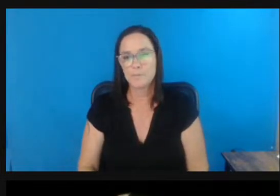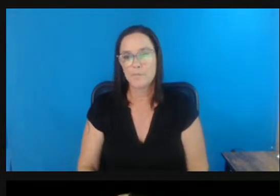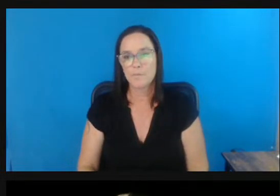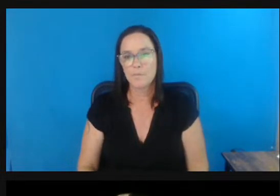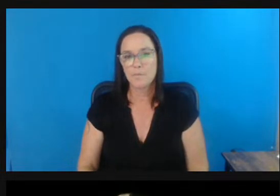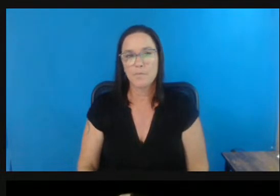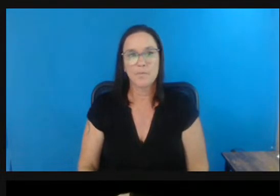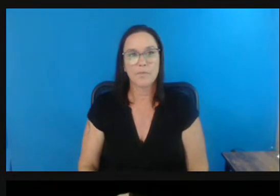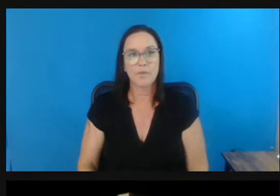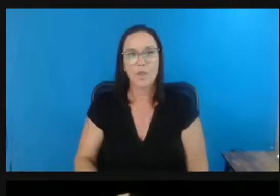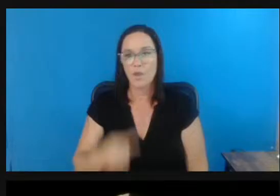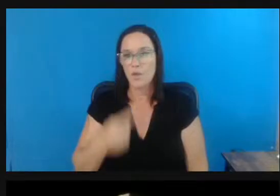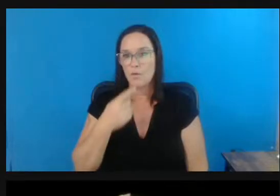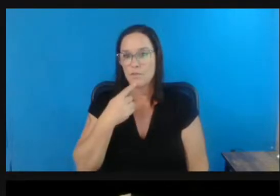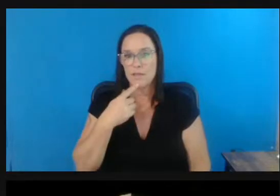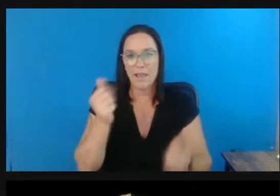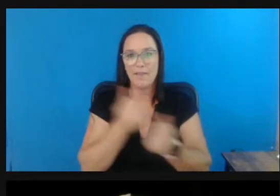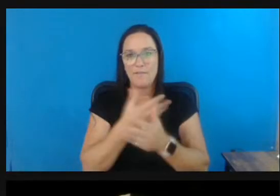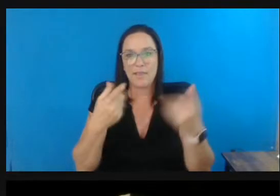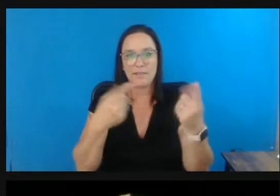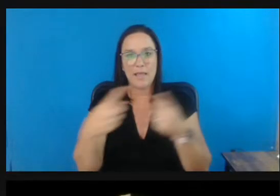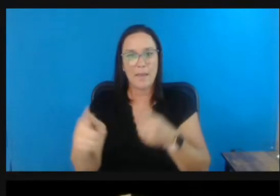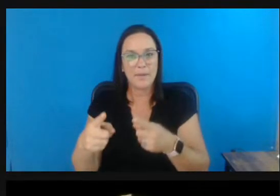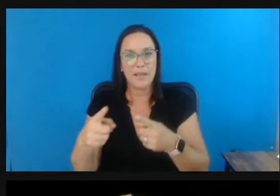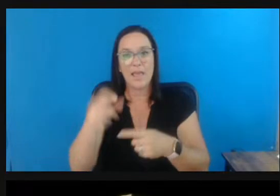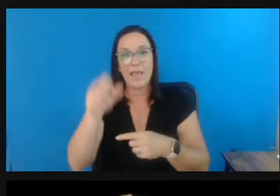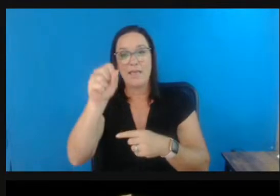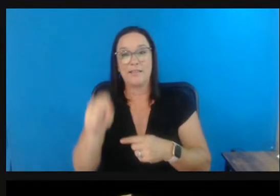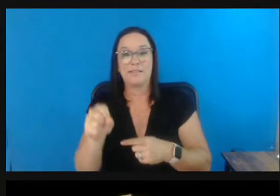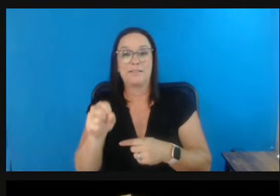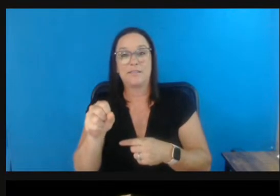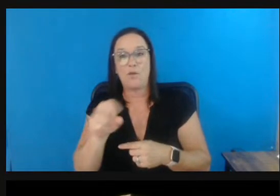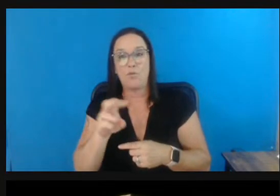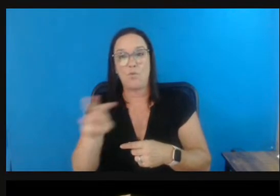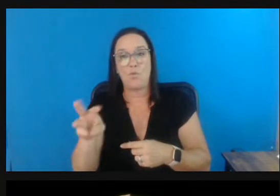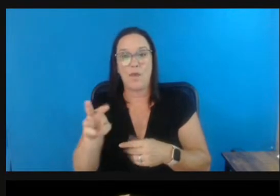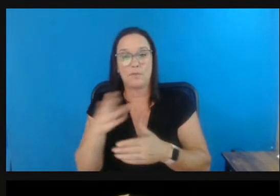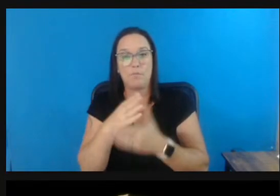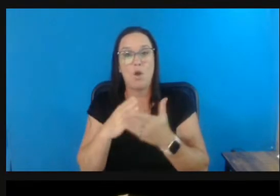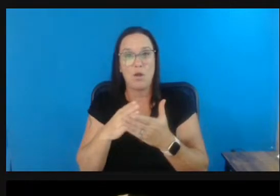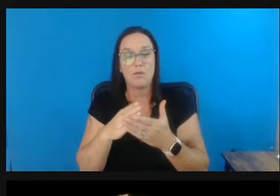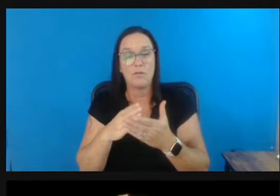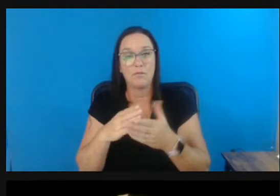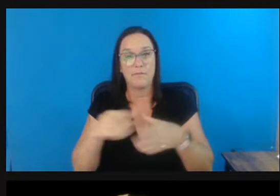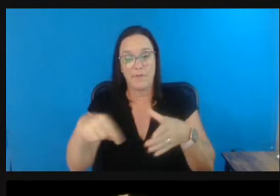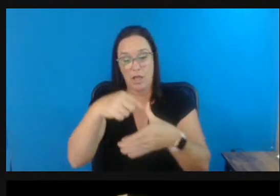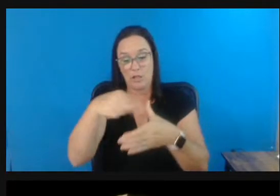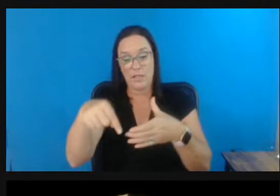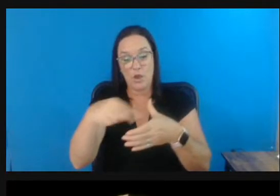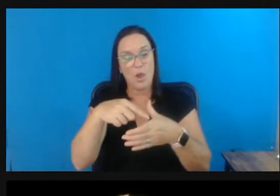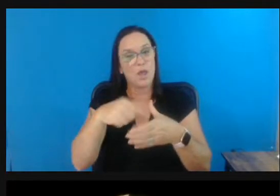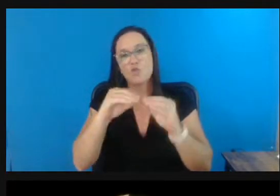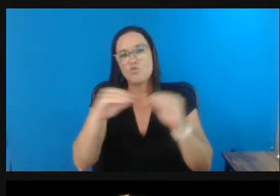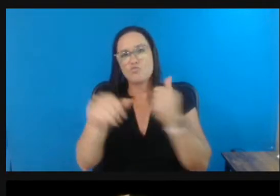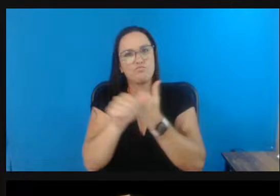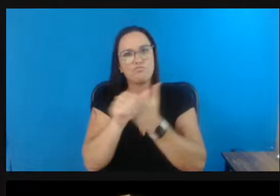As we said, this is all happening in the southwest part of the caldera, posing no threat to people. With the